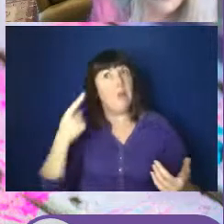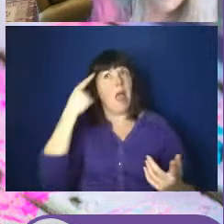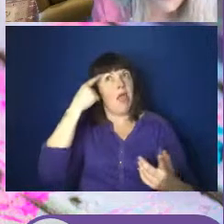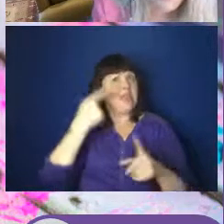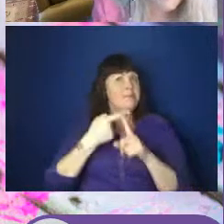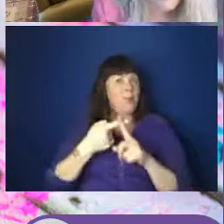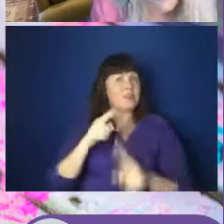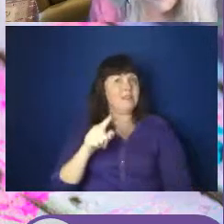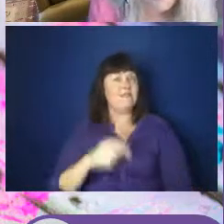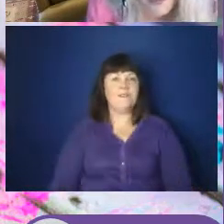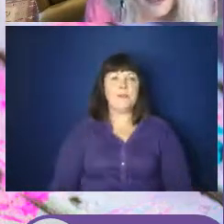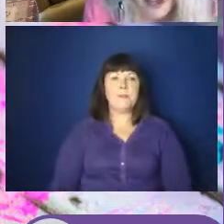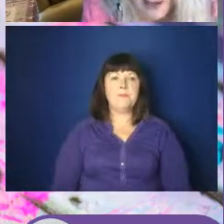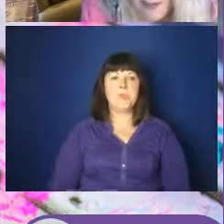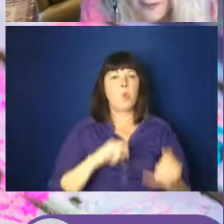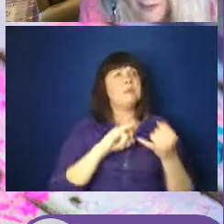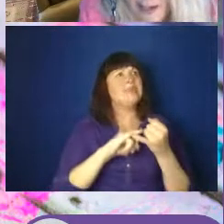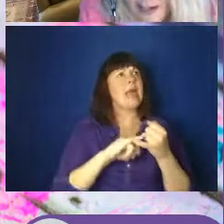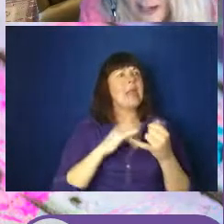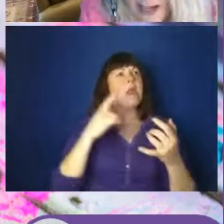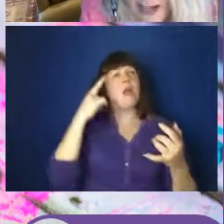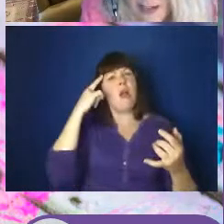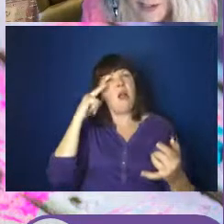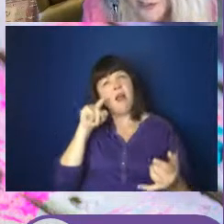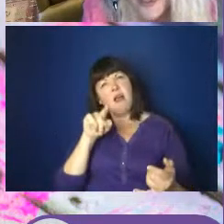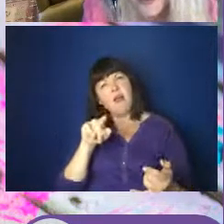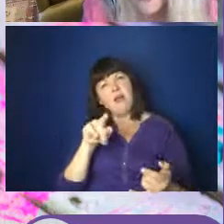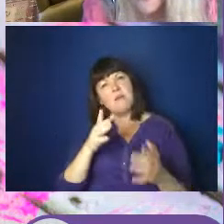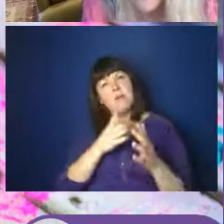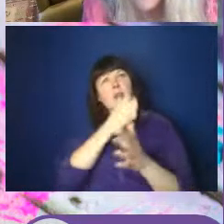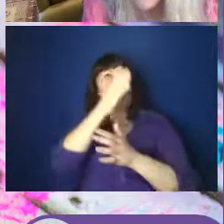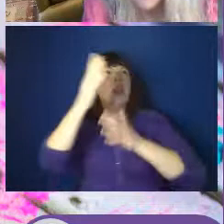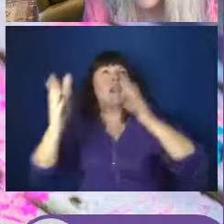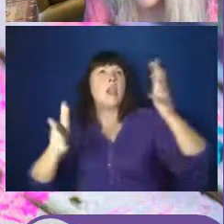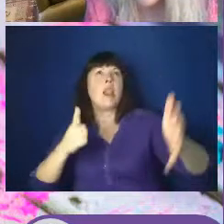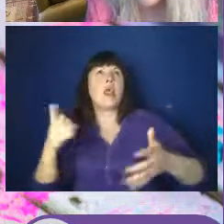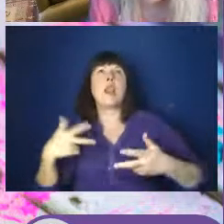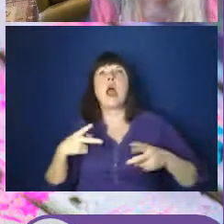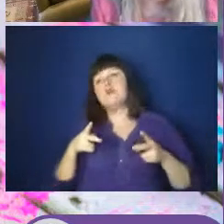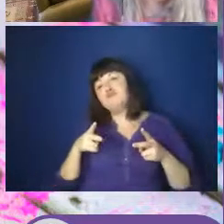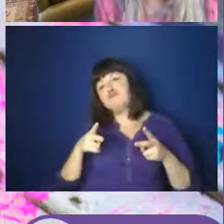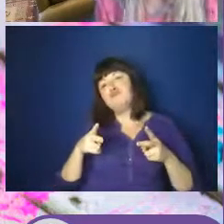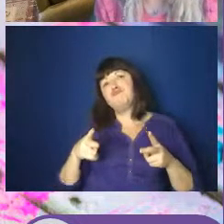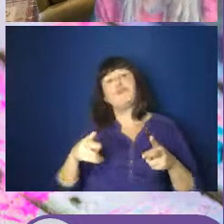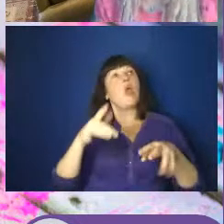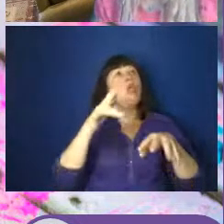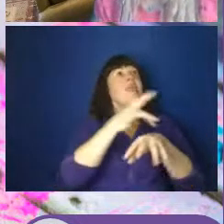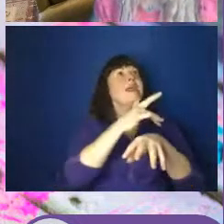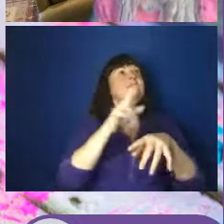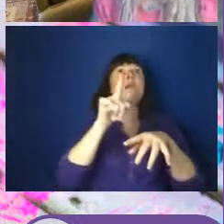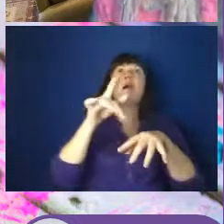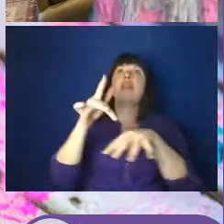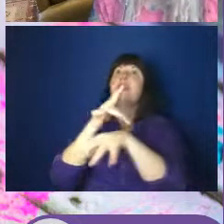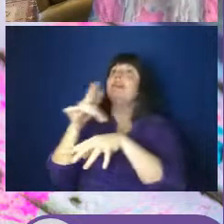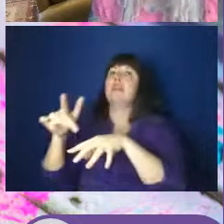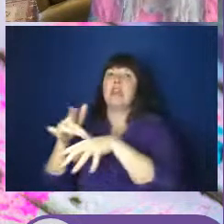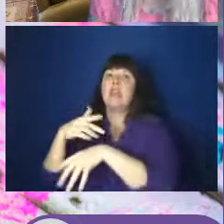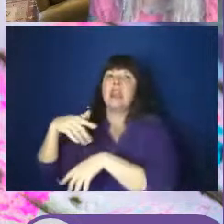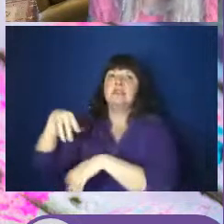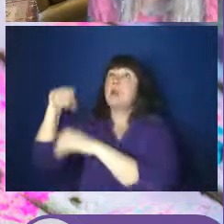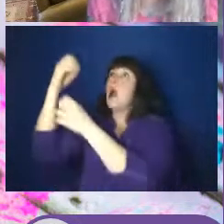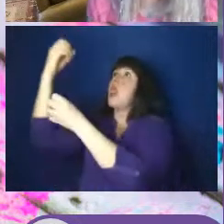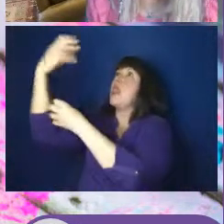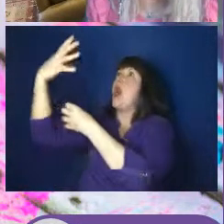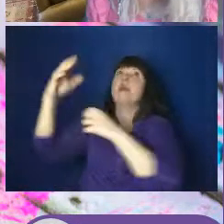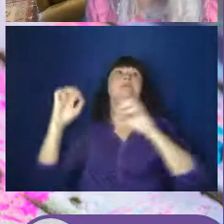Sally says, makes me think of being out in the theatre land with neon lights advertising. Oh, yeah. God, it's a long